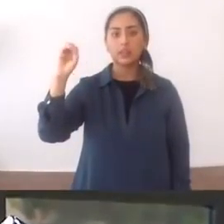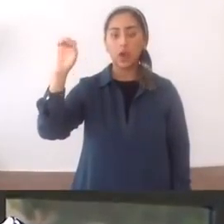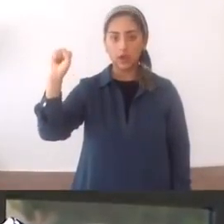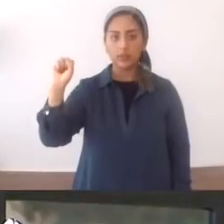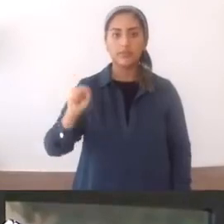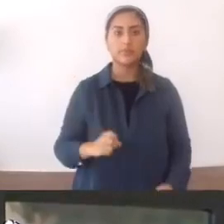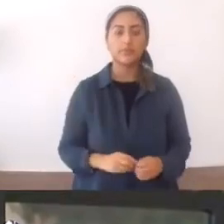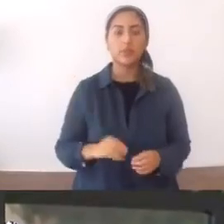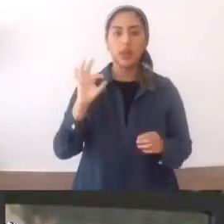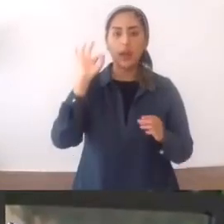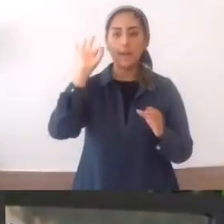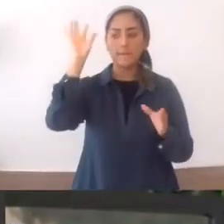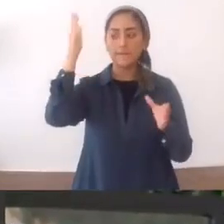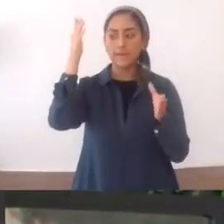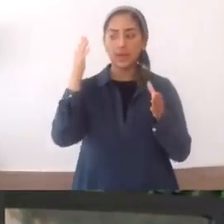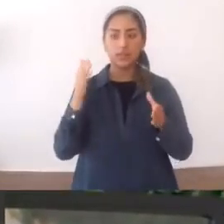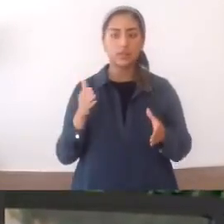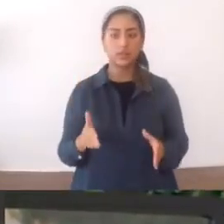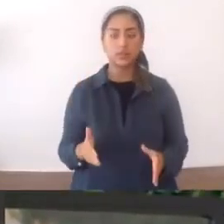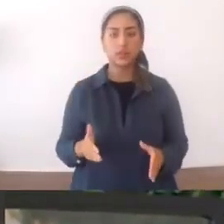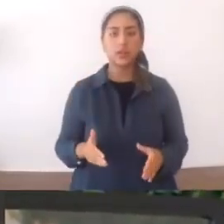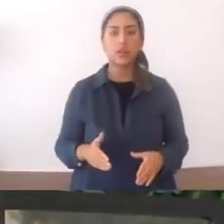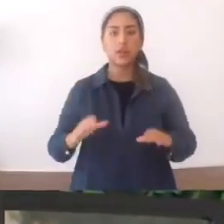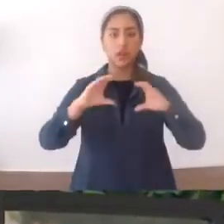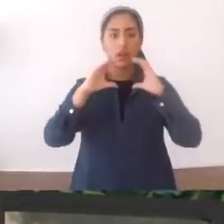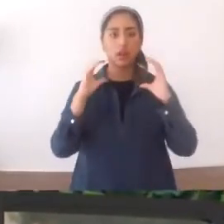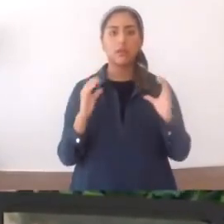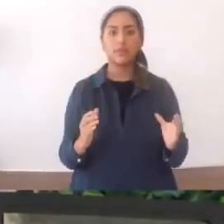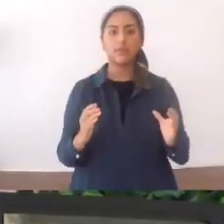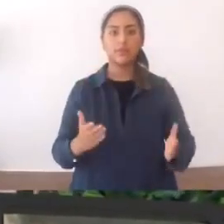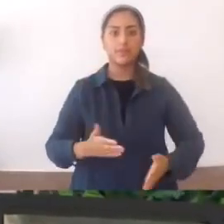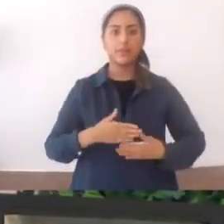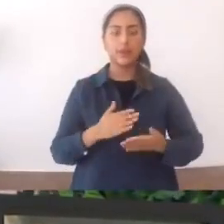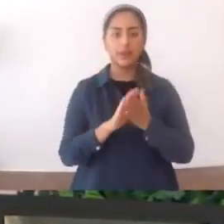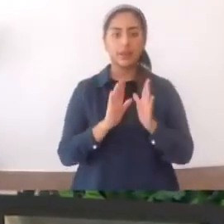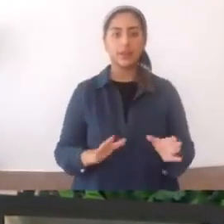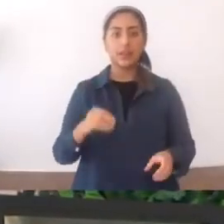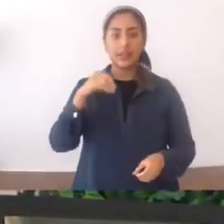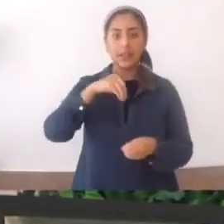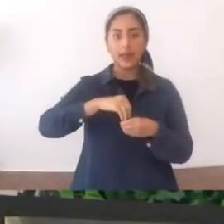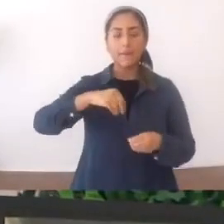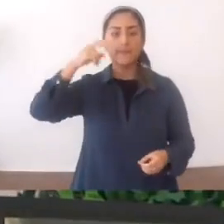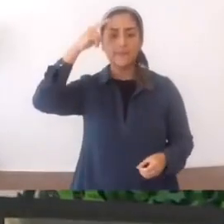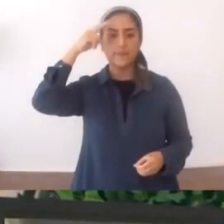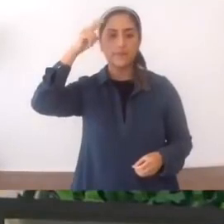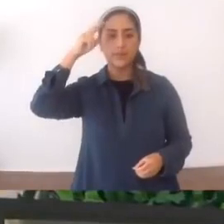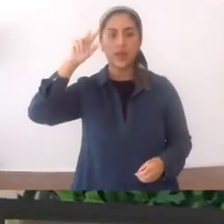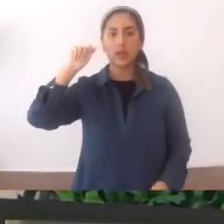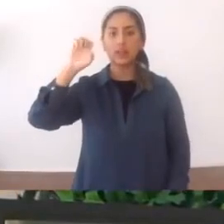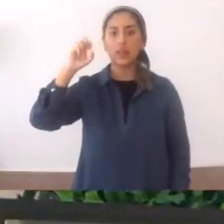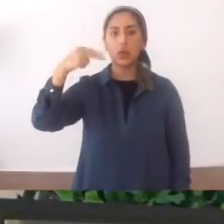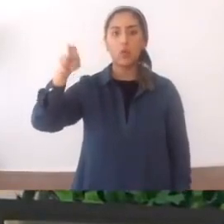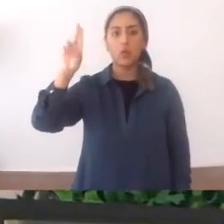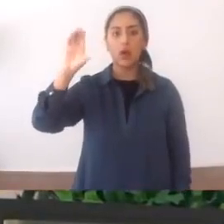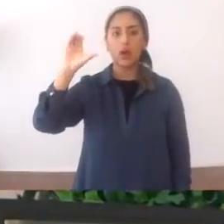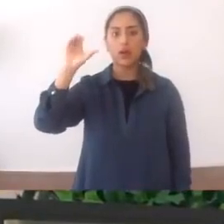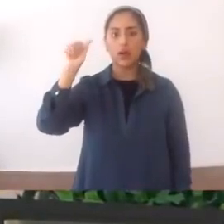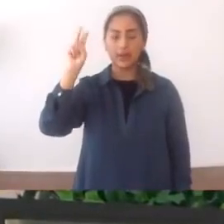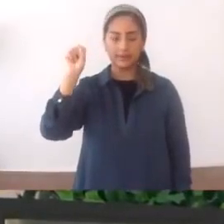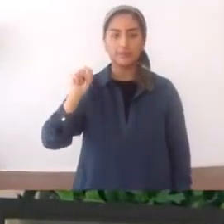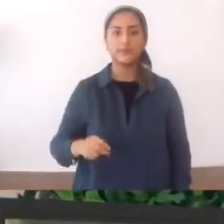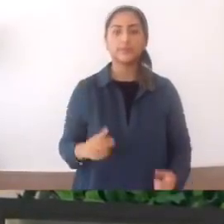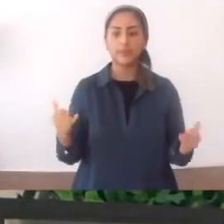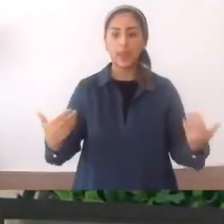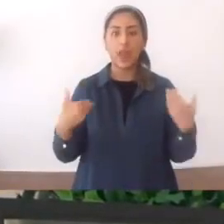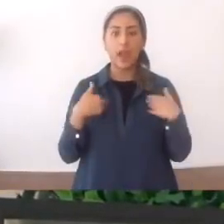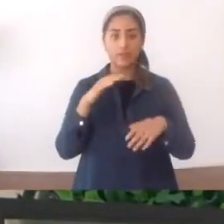Elorio, Your servant, Dr. Javier Palacios Roeh de Elorio, la kehilah, Gozo y Paz en Tehuacán, Puebla, México. Roeh of the kehilah, Joy and Peace in Tehuacán, Puebla, En este